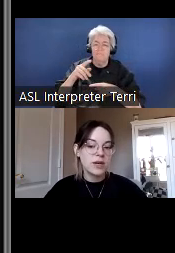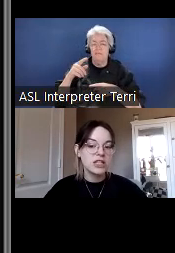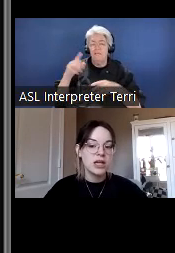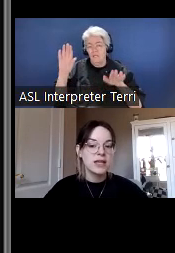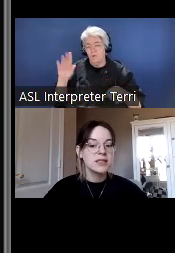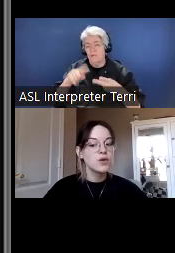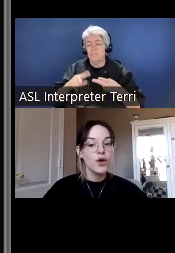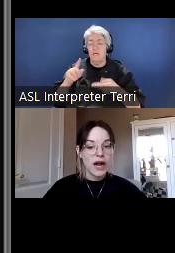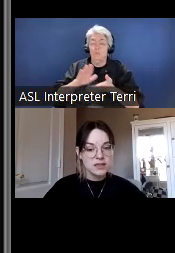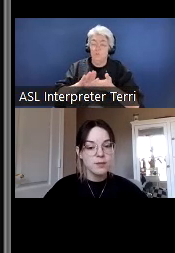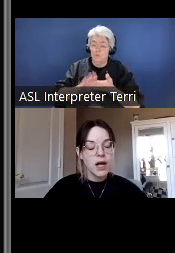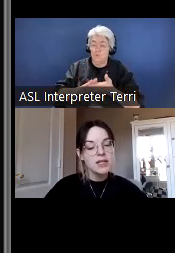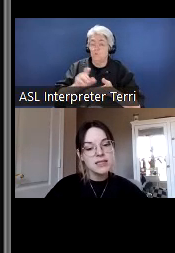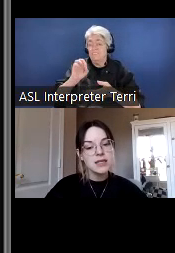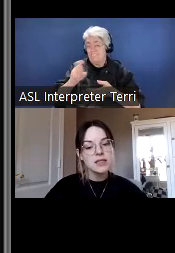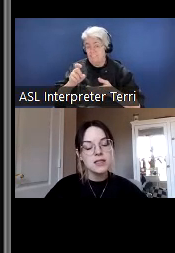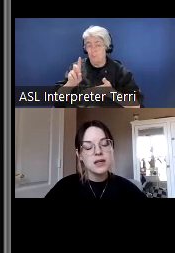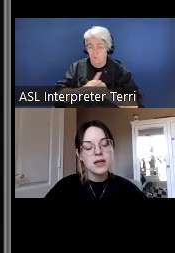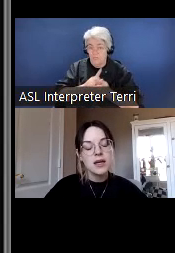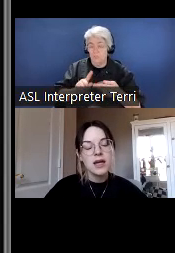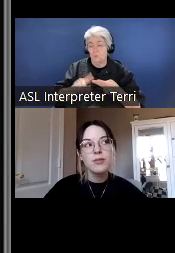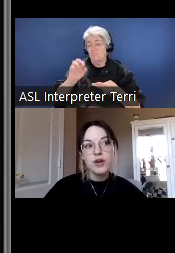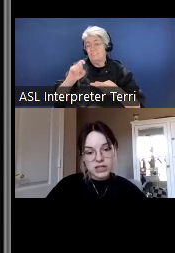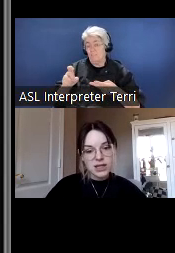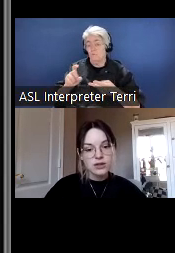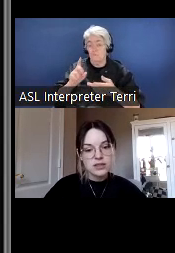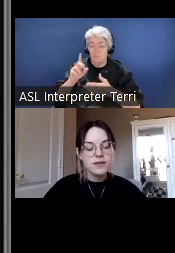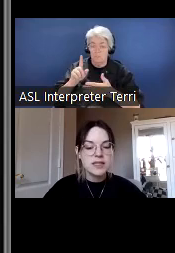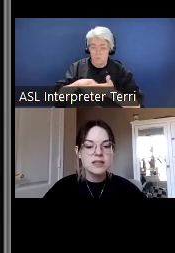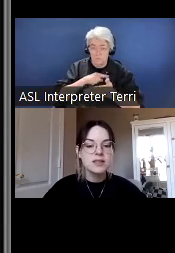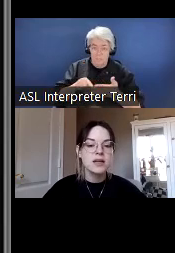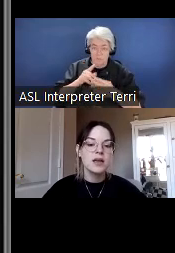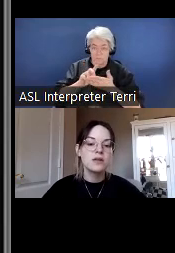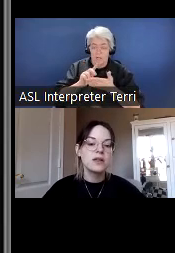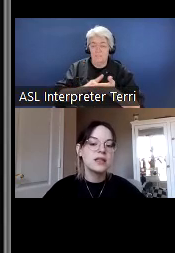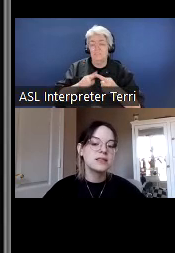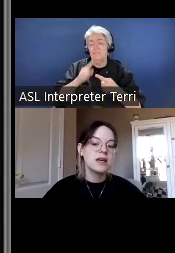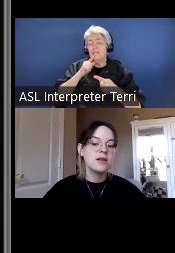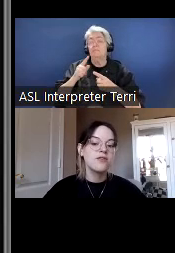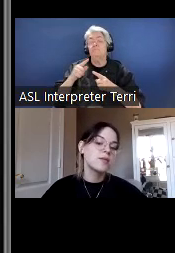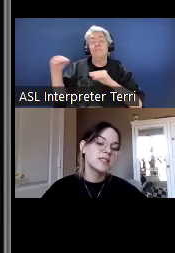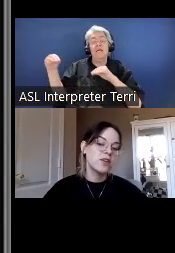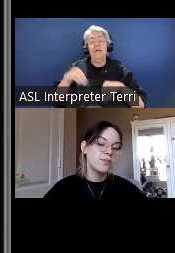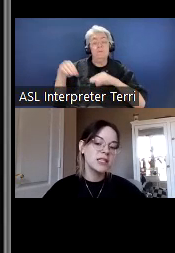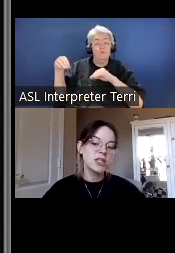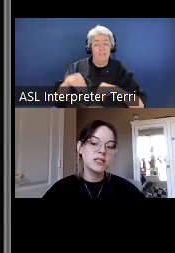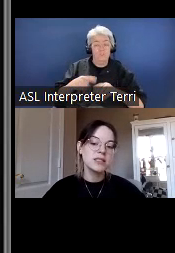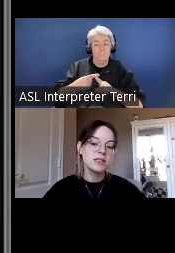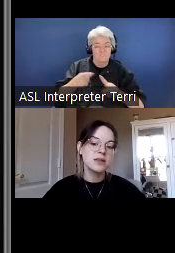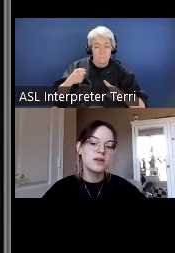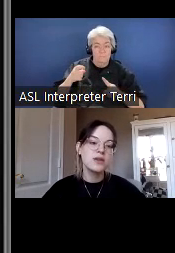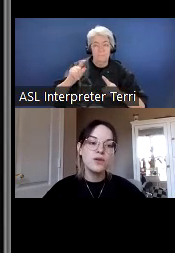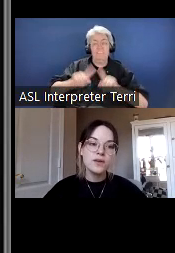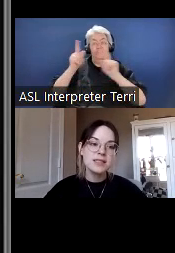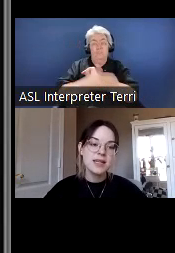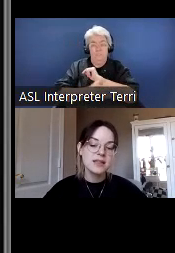sex discrimination and sexual harassment policies, immigration legal services, including things like file with self